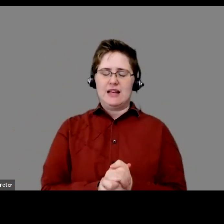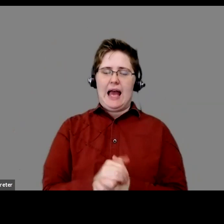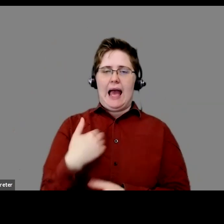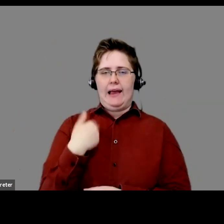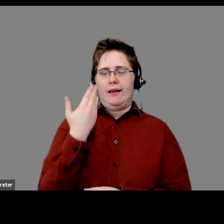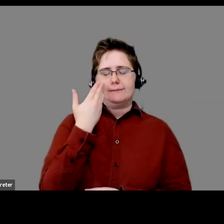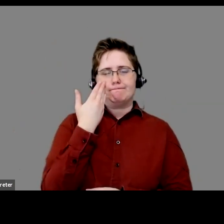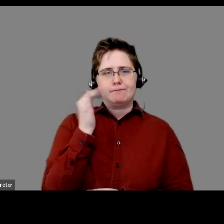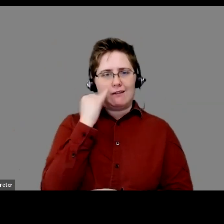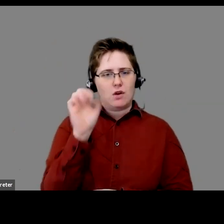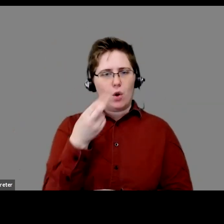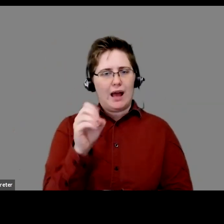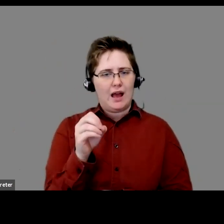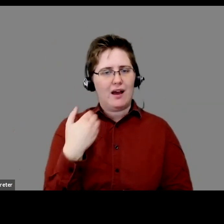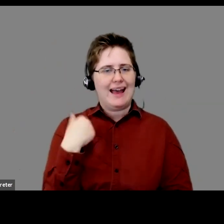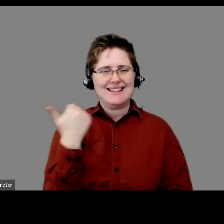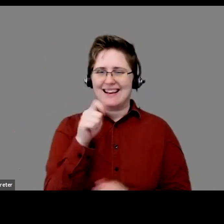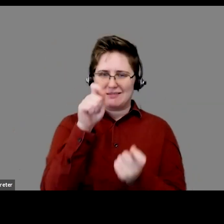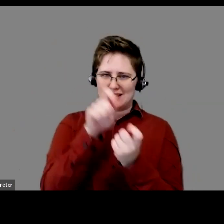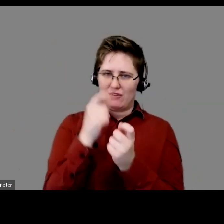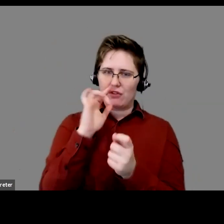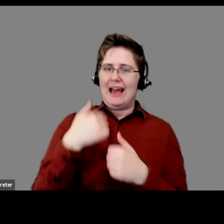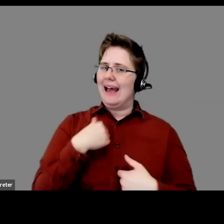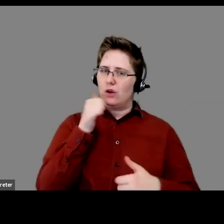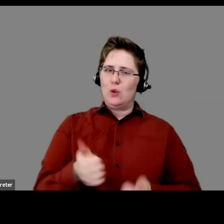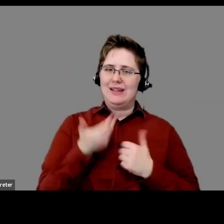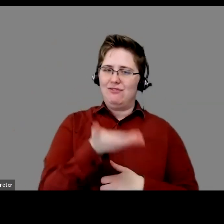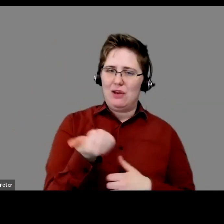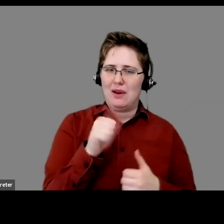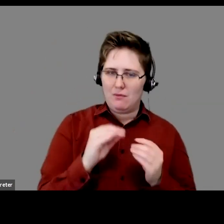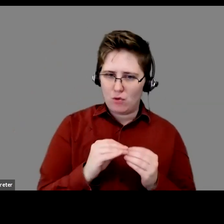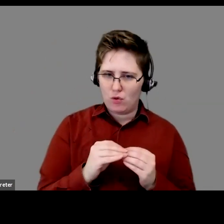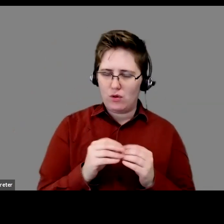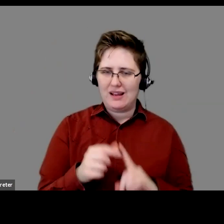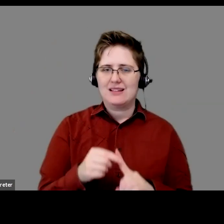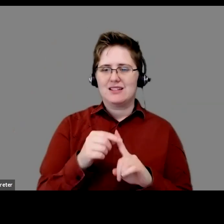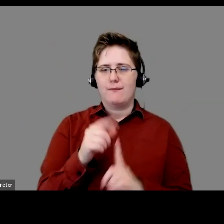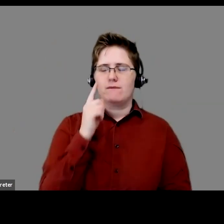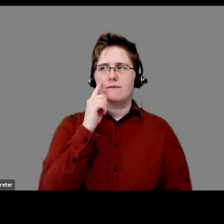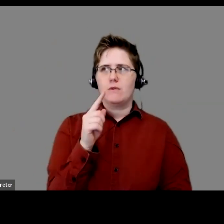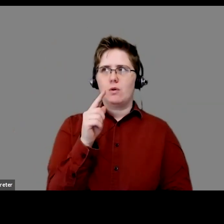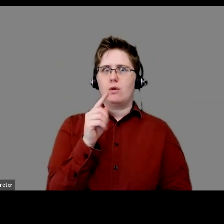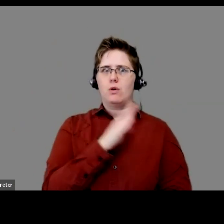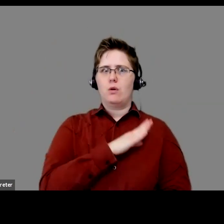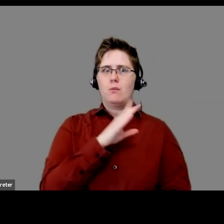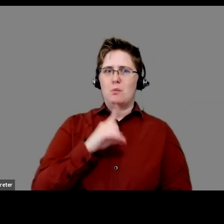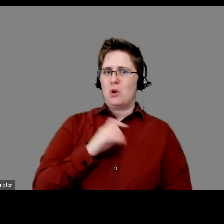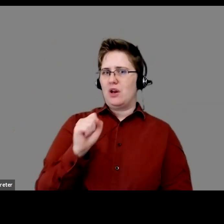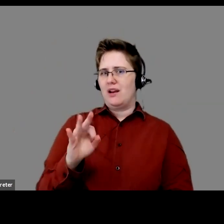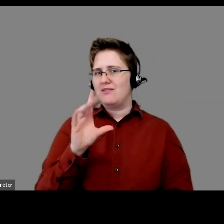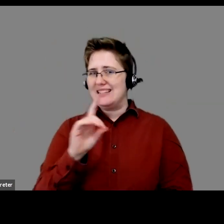don't know if Ohio has anything specific. I'm not in Ohio anymore, aside from the board of DD.